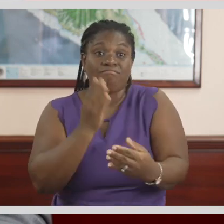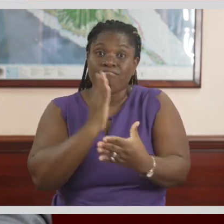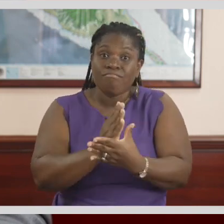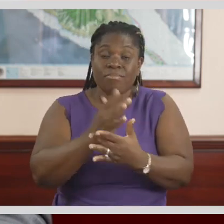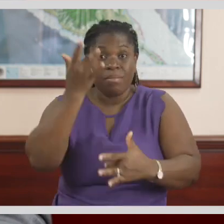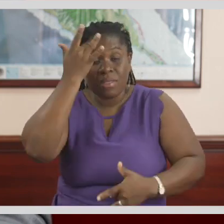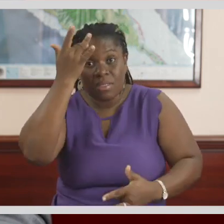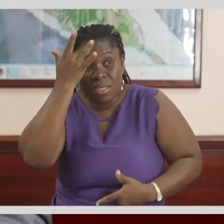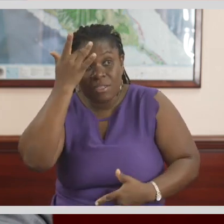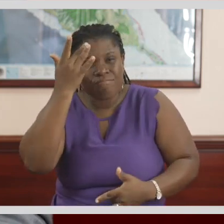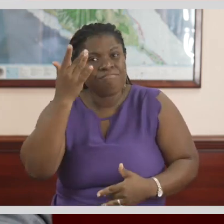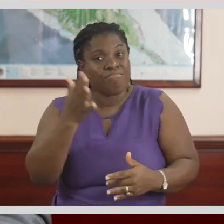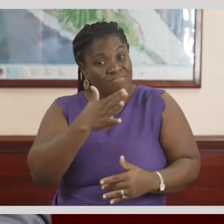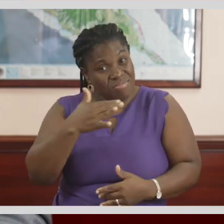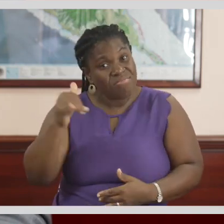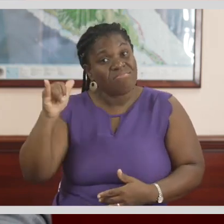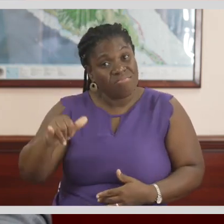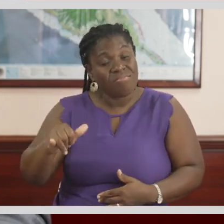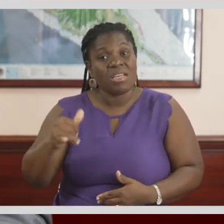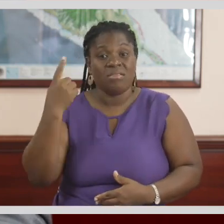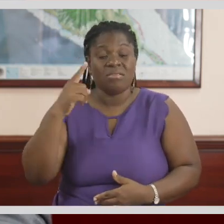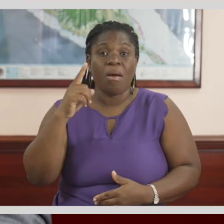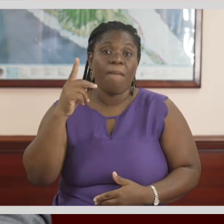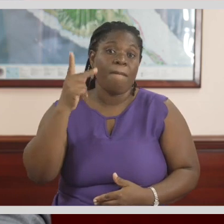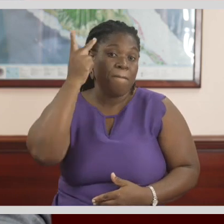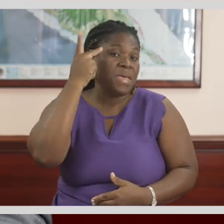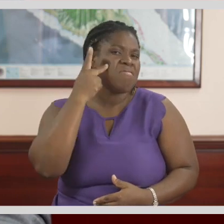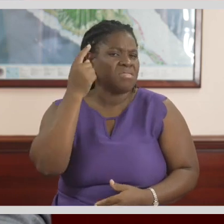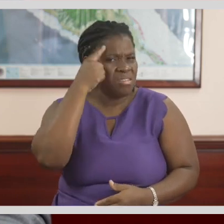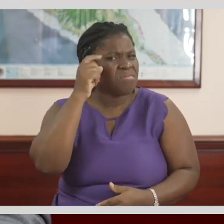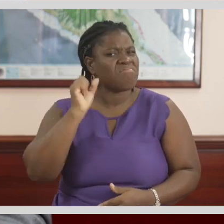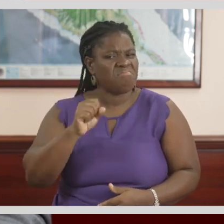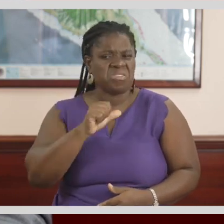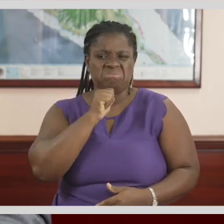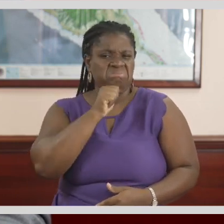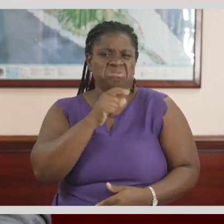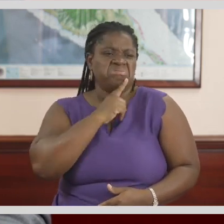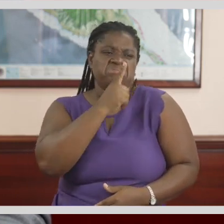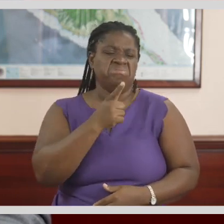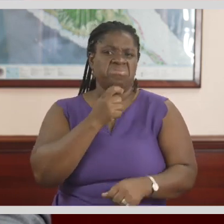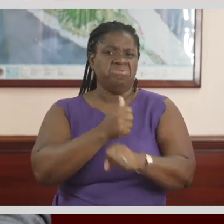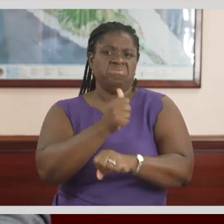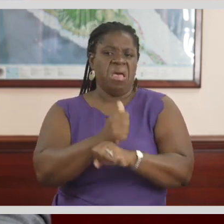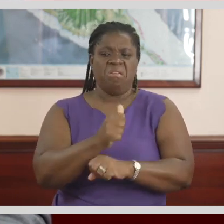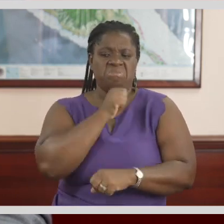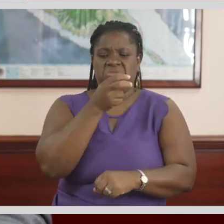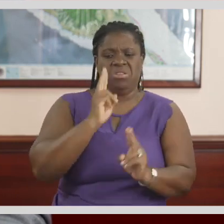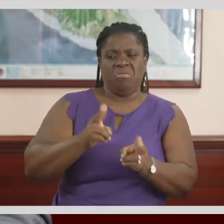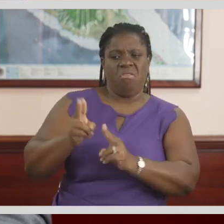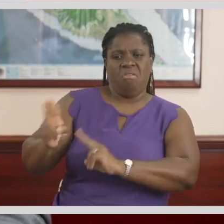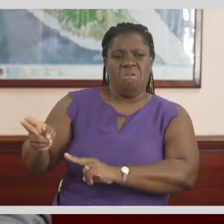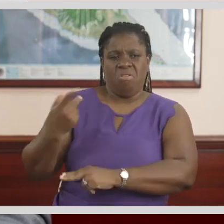VPDs, and some parents probably think that there is no real harm for infection, hence no need for urgency